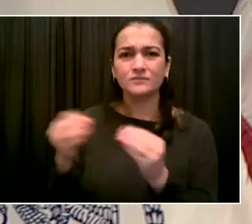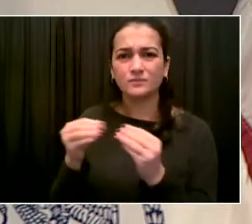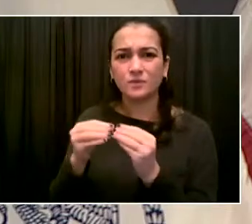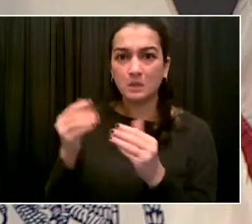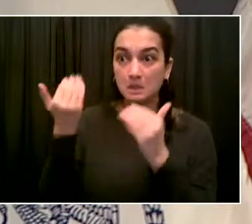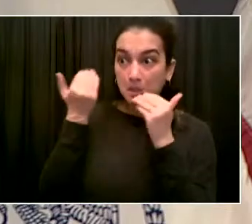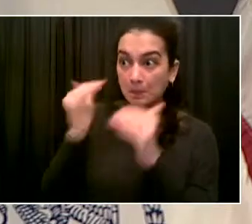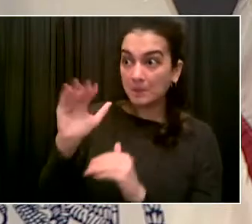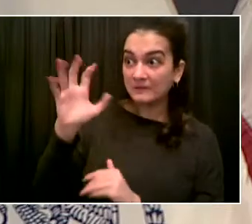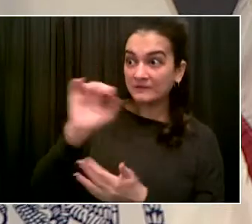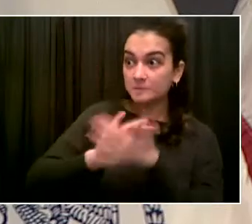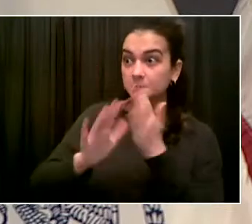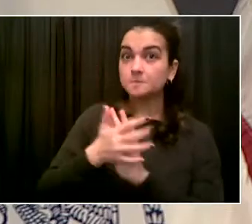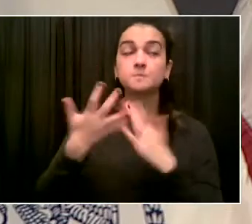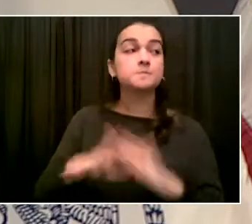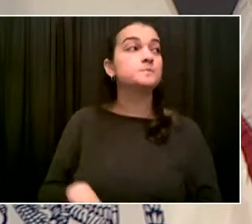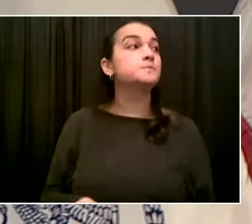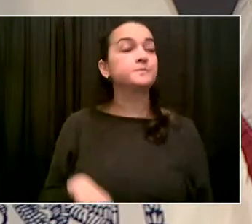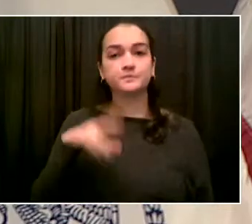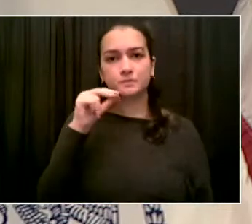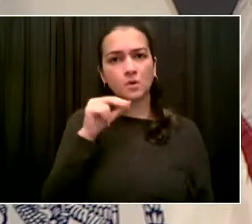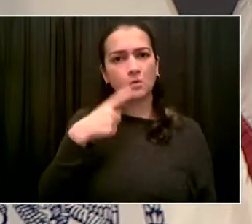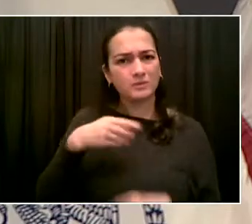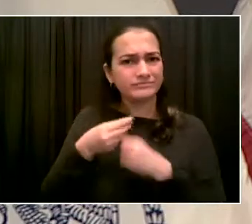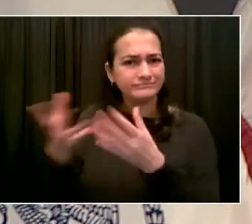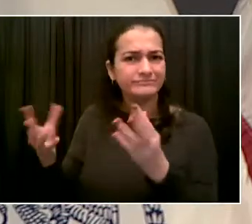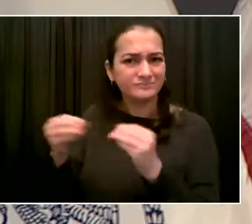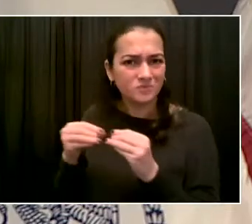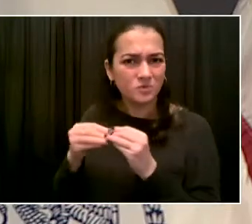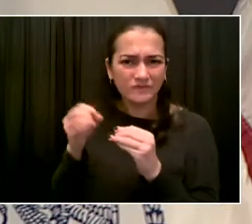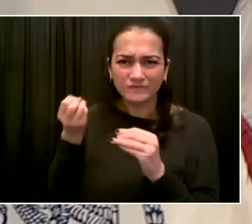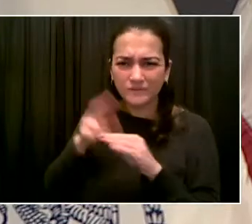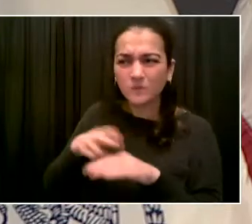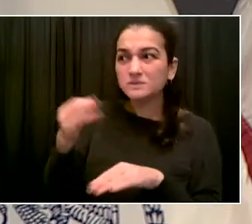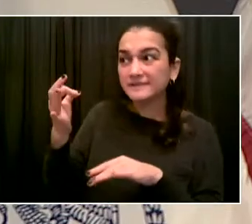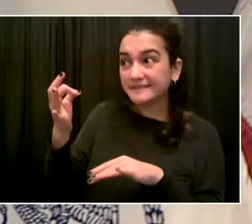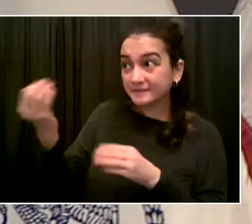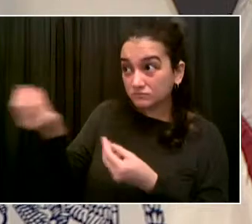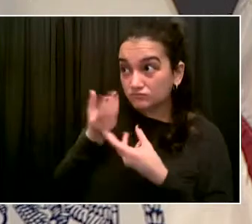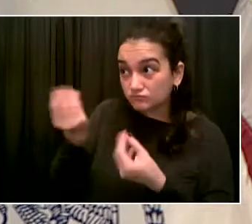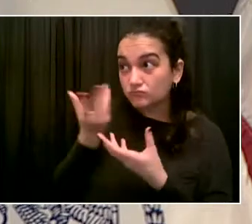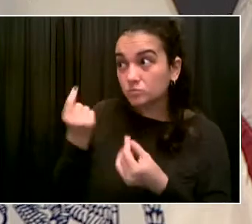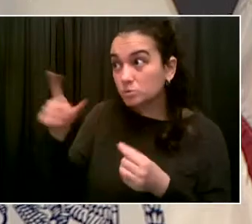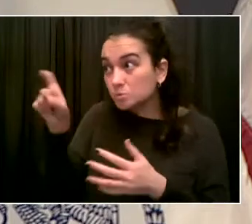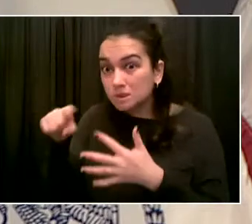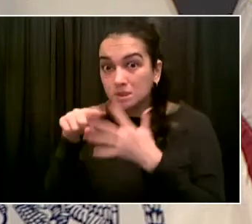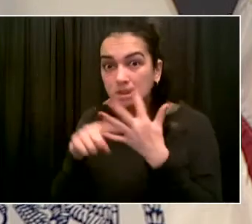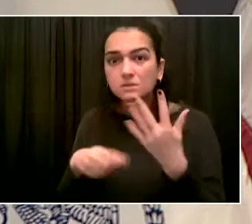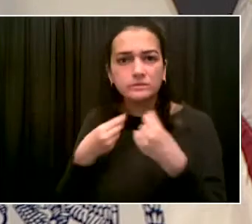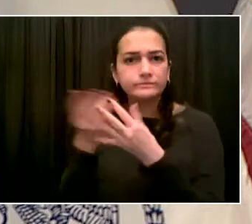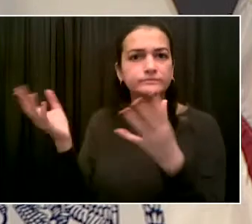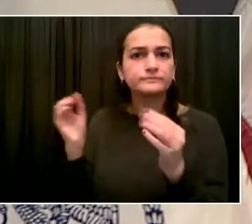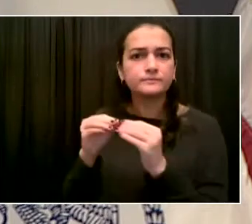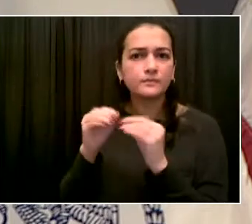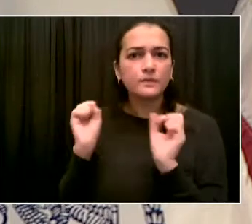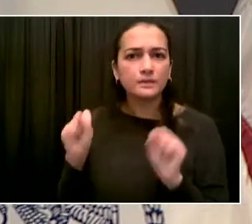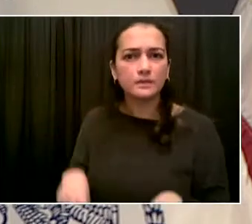total ability to reach every parent who's interested, every kid who's interested, and we're correcting that right now. Go ahead, Elizabeth.